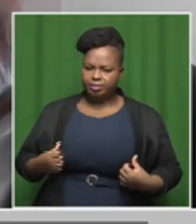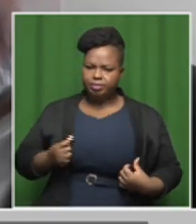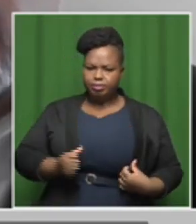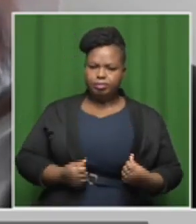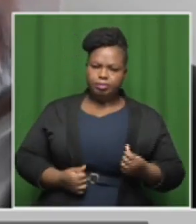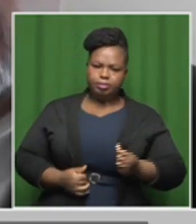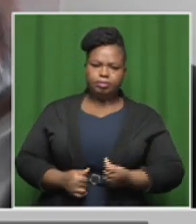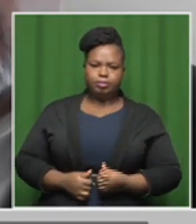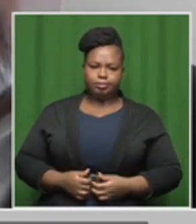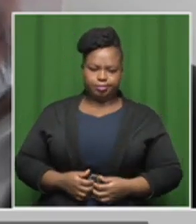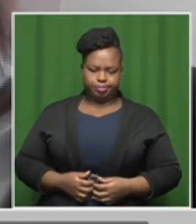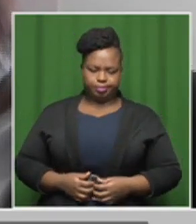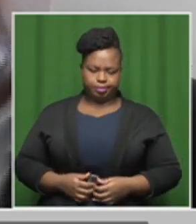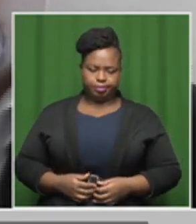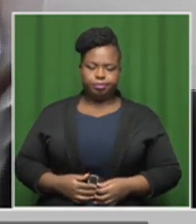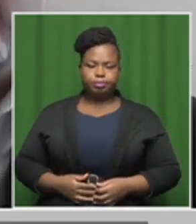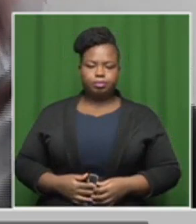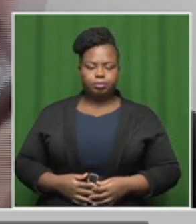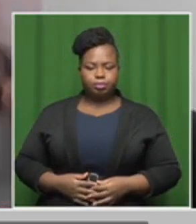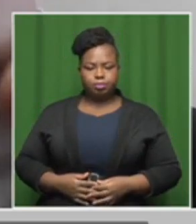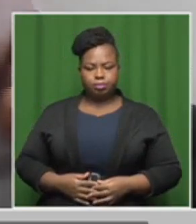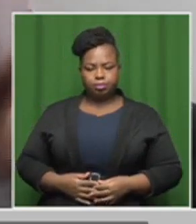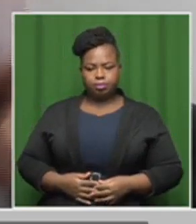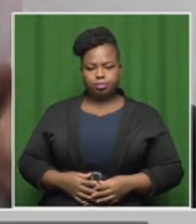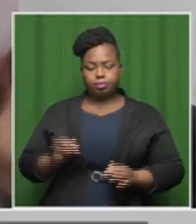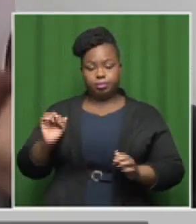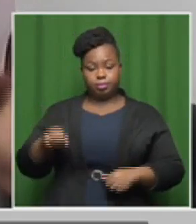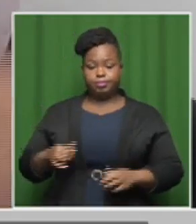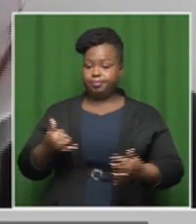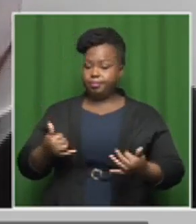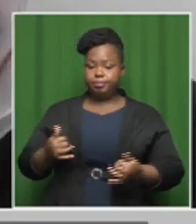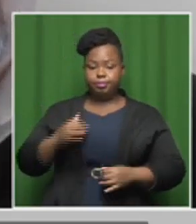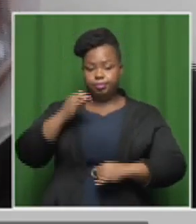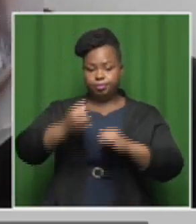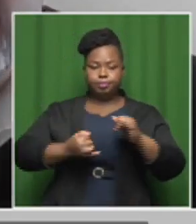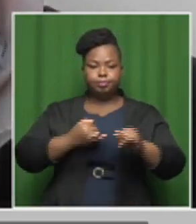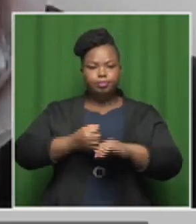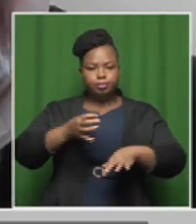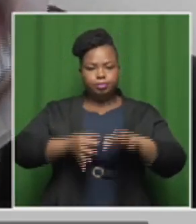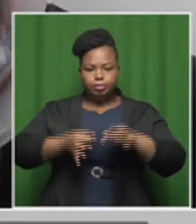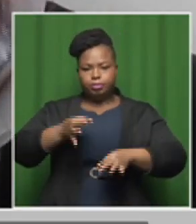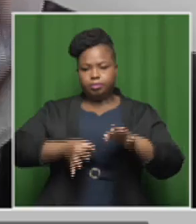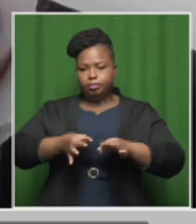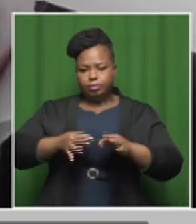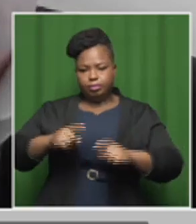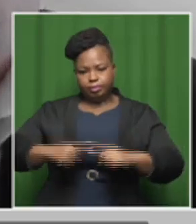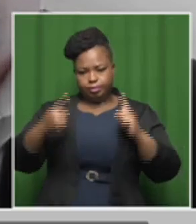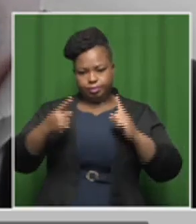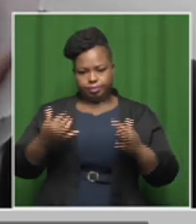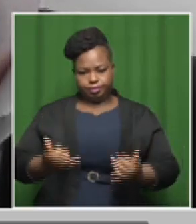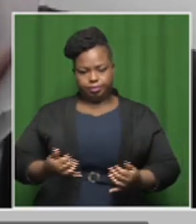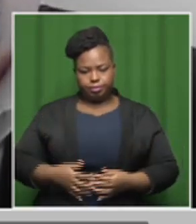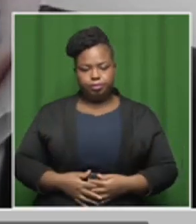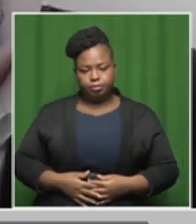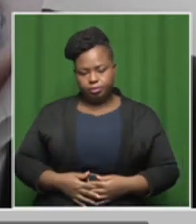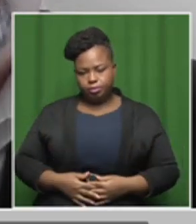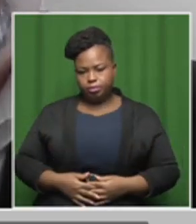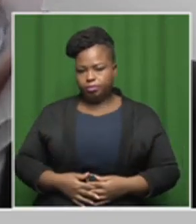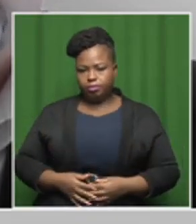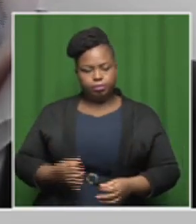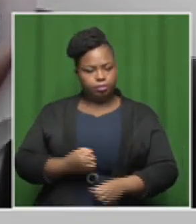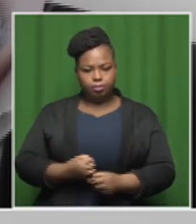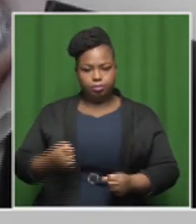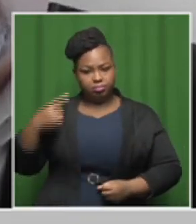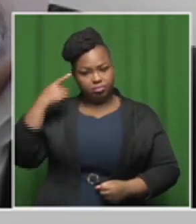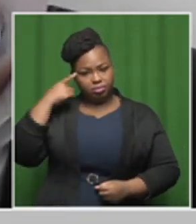this. Yeah, the tectonic plates of international politics are definitely shifting. I mean, who would have thought